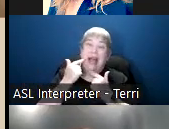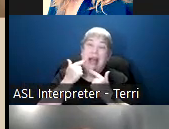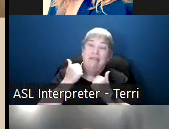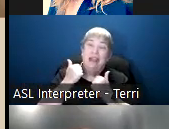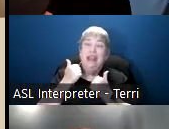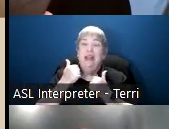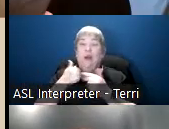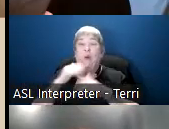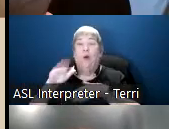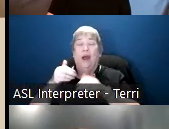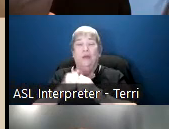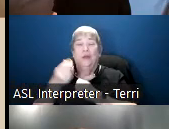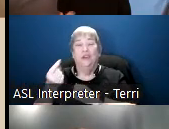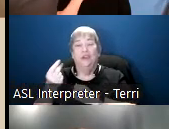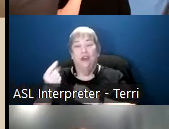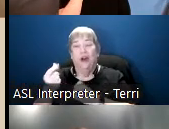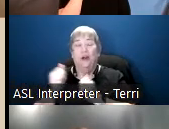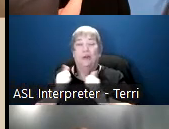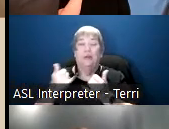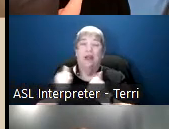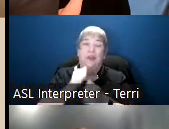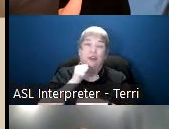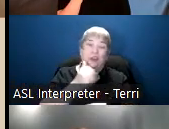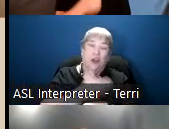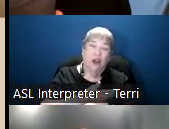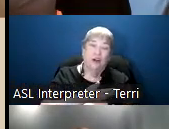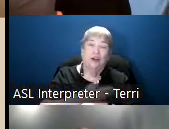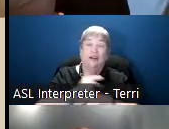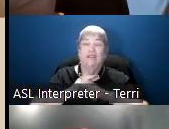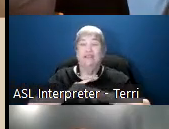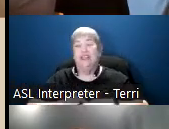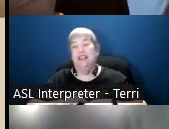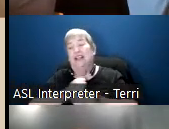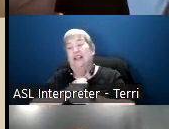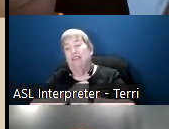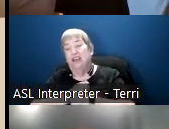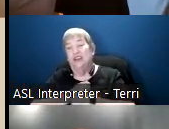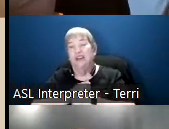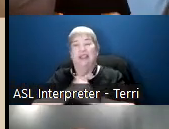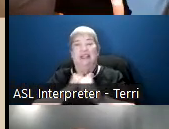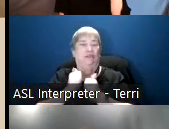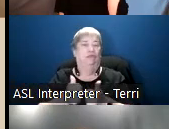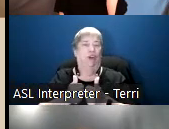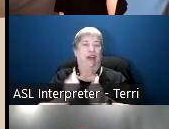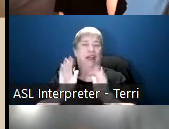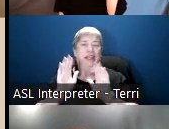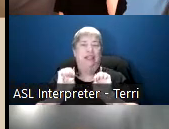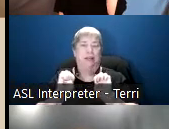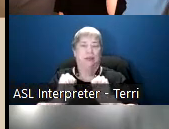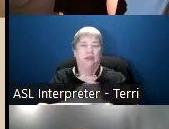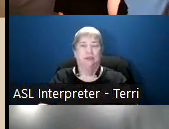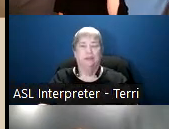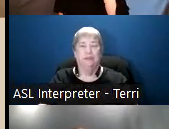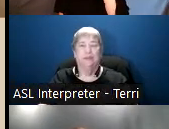dog, playing with their daughter, being physically affectionate with beloved people. Yes, those are all great examples. And someone